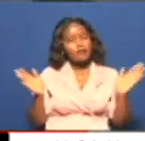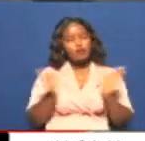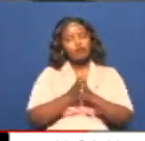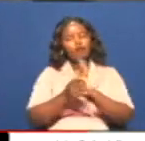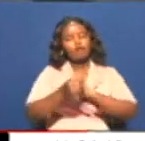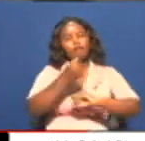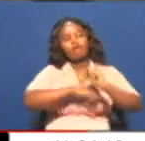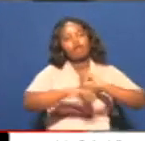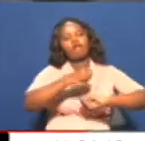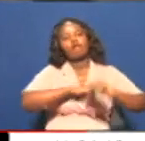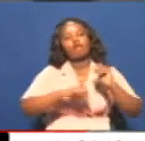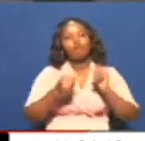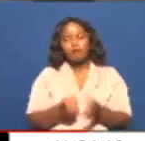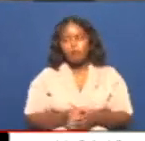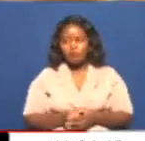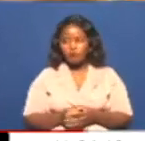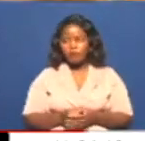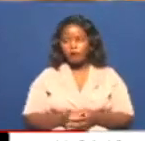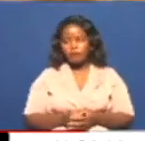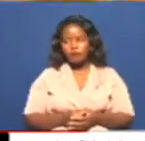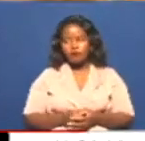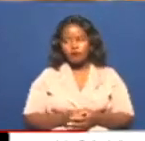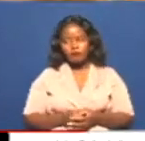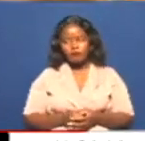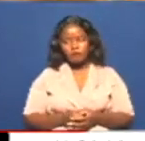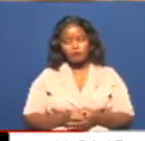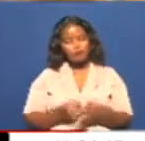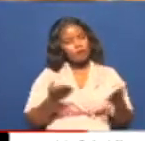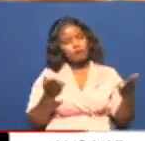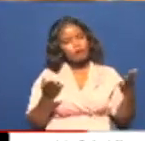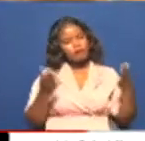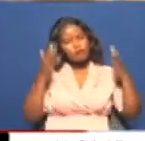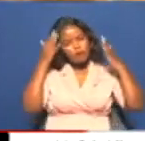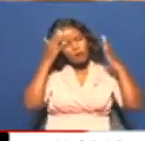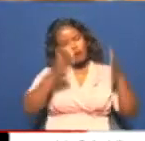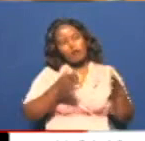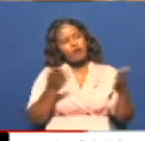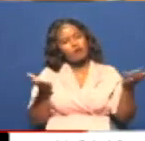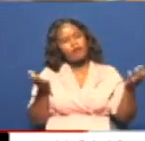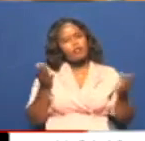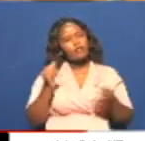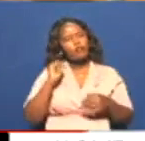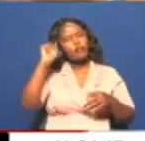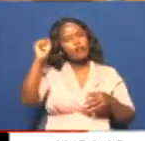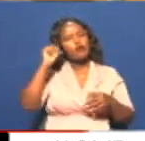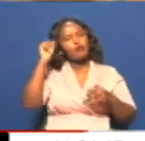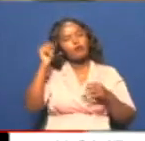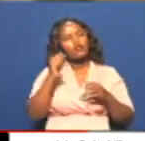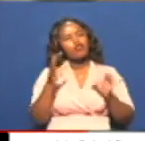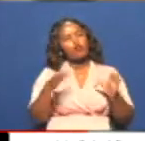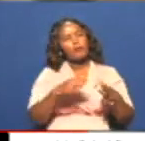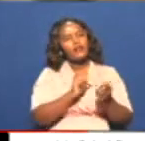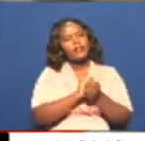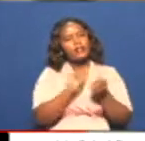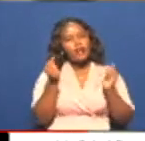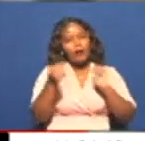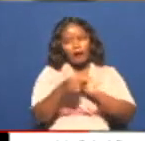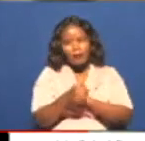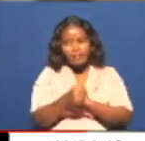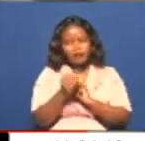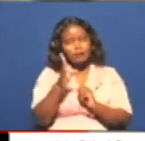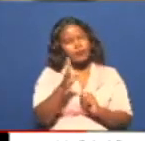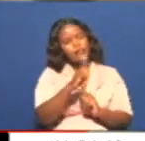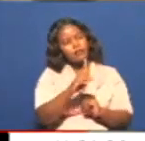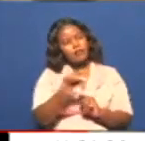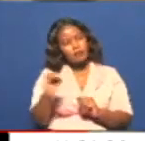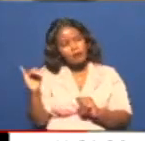taken. Uh-huh. Mm. Alenga, looking at the political party's amendment bill, fiasco in